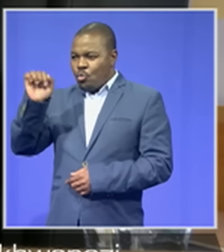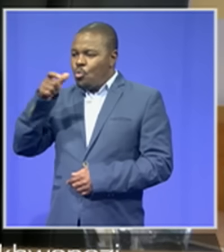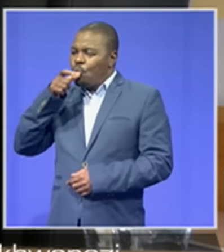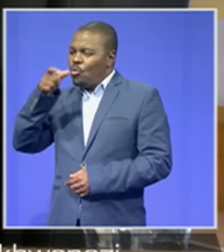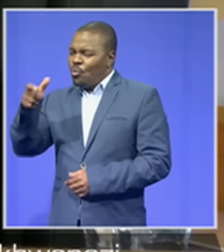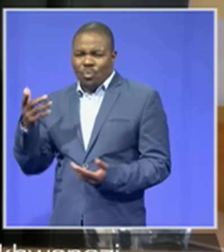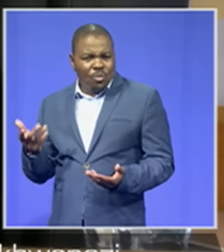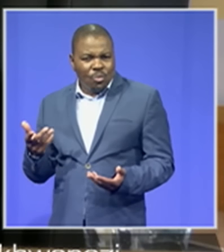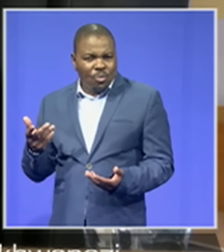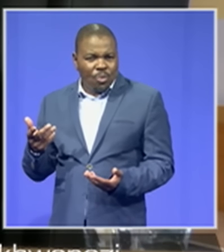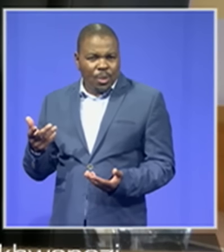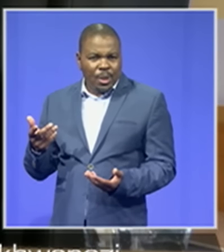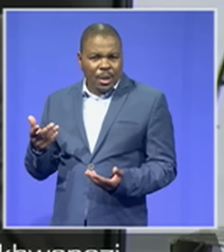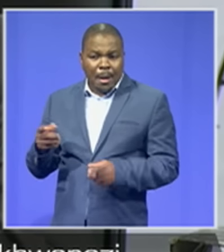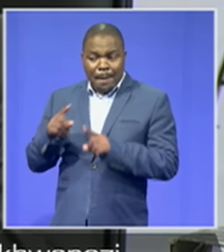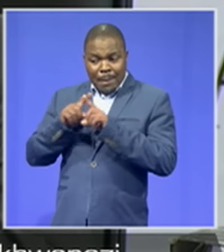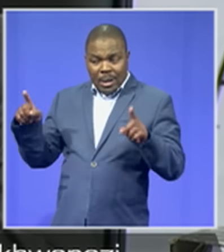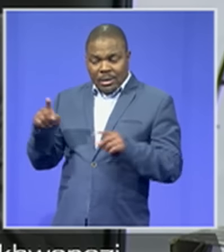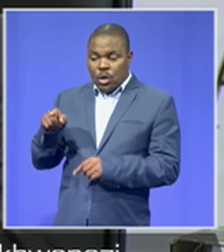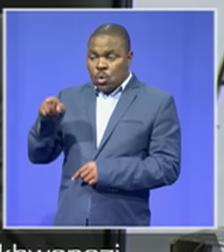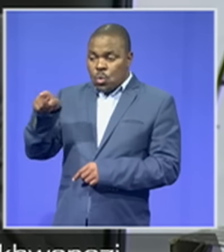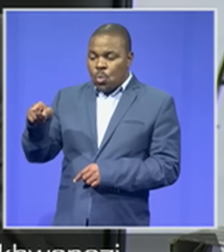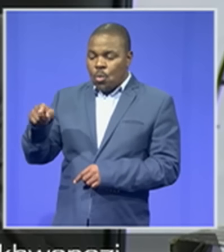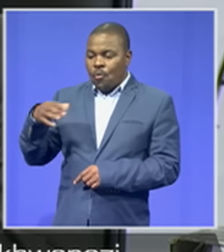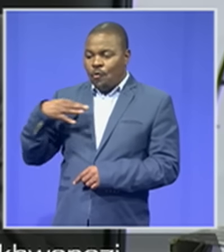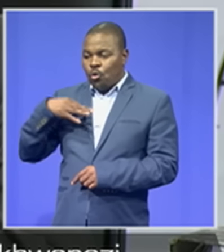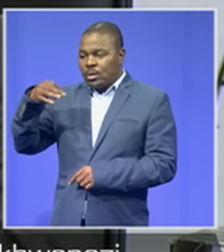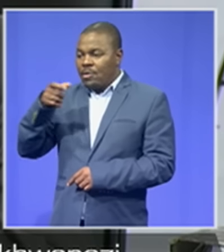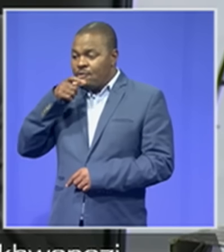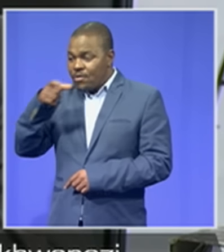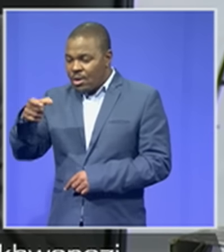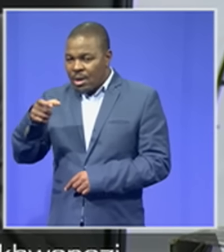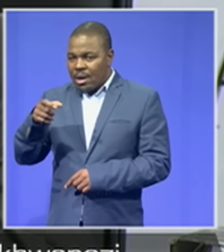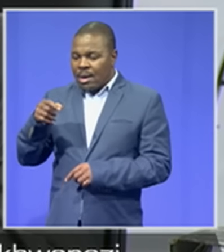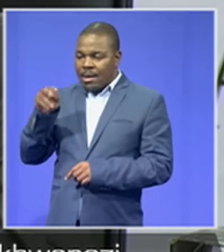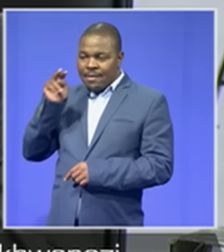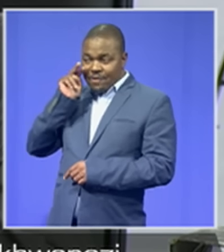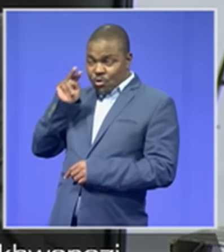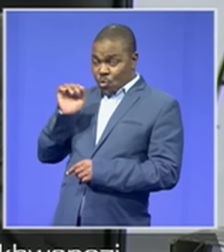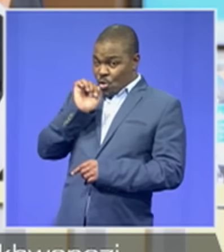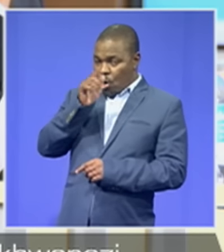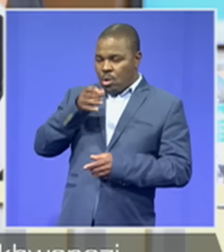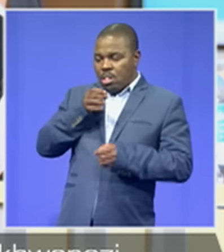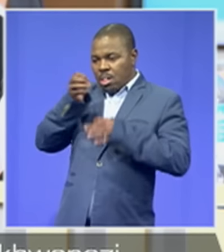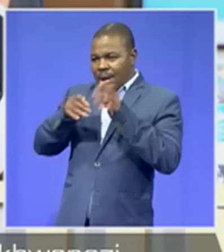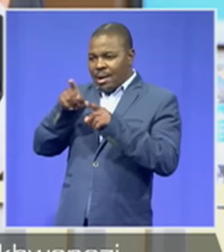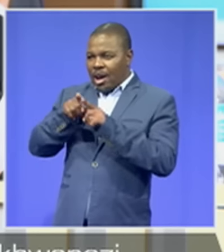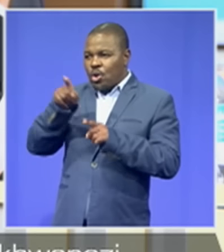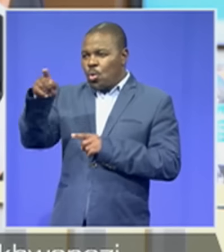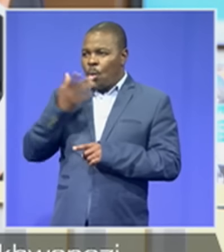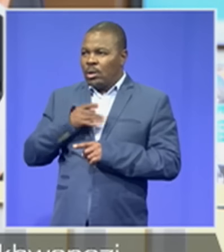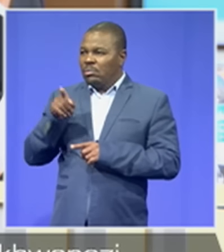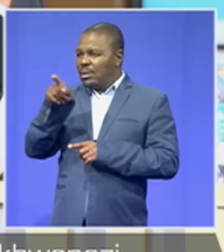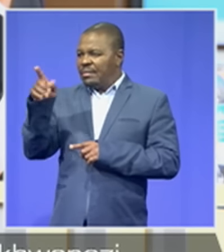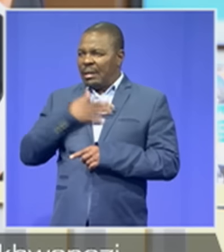that. But your volunteering and the views that you express are to discourage, because that's really what you're doing